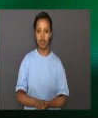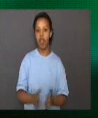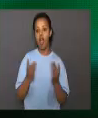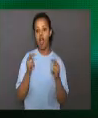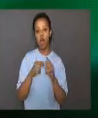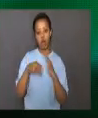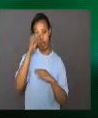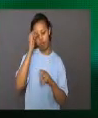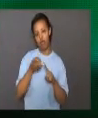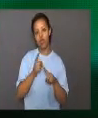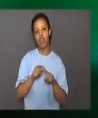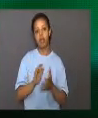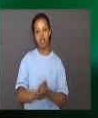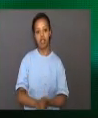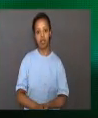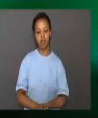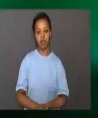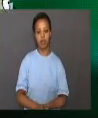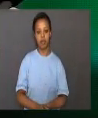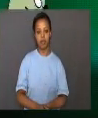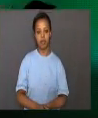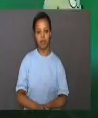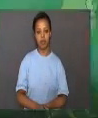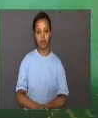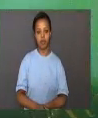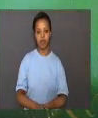Let's get back to our lesson.